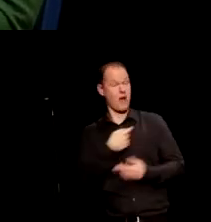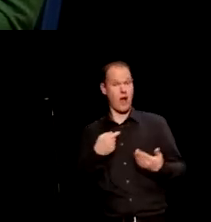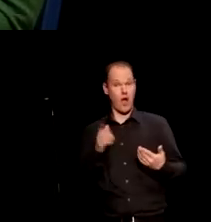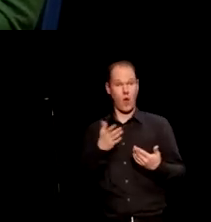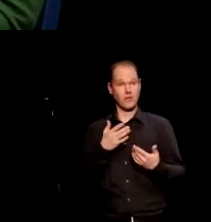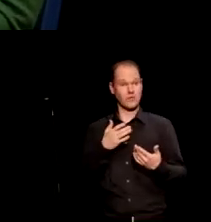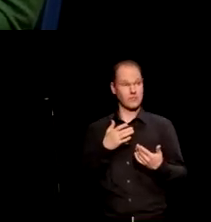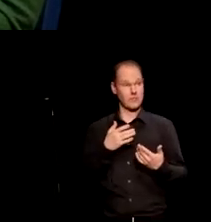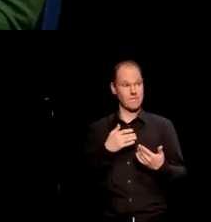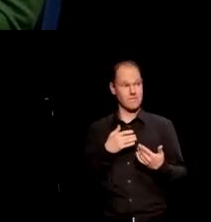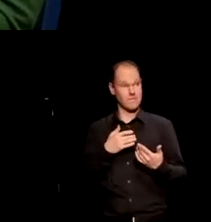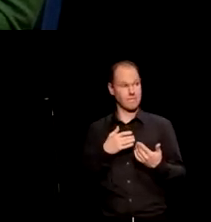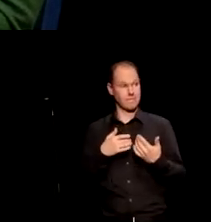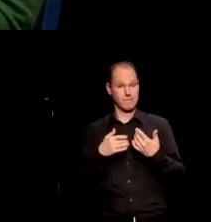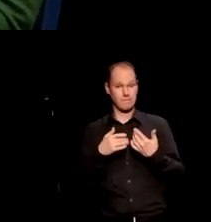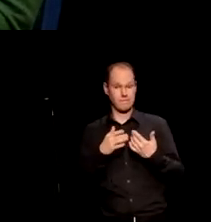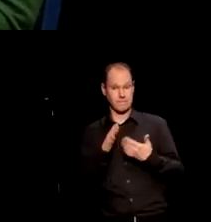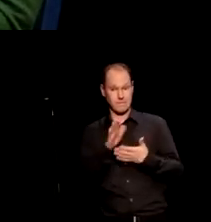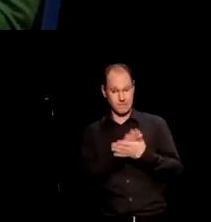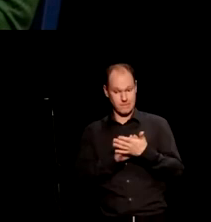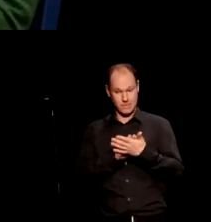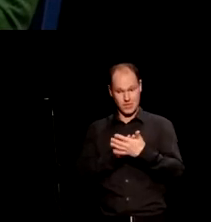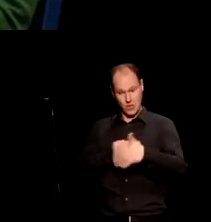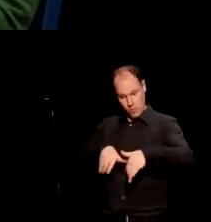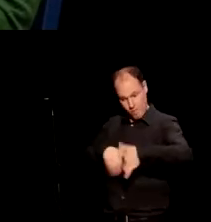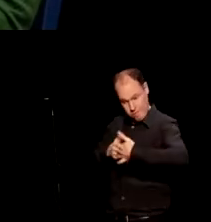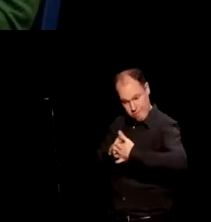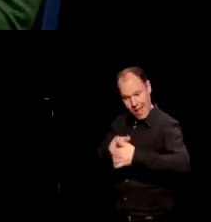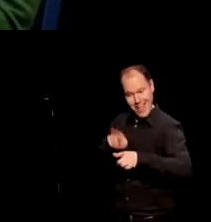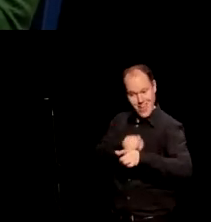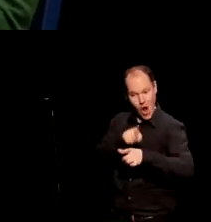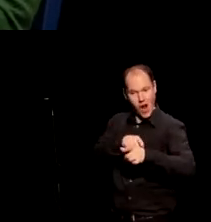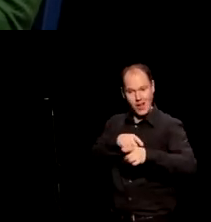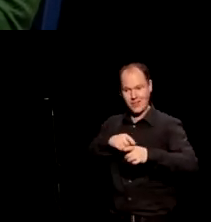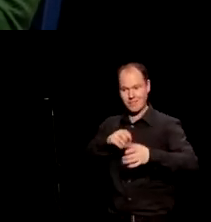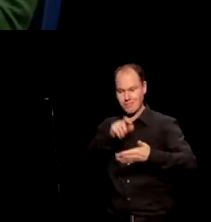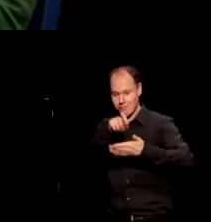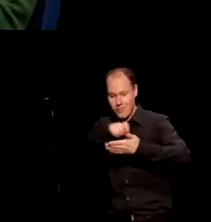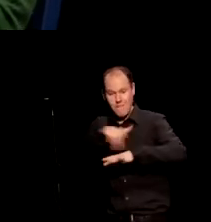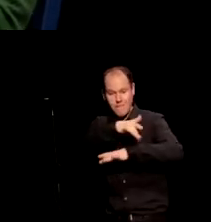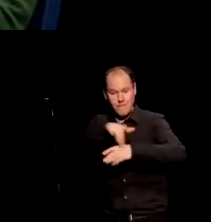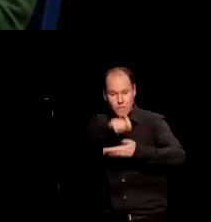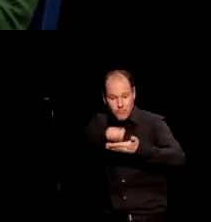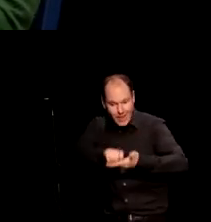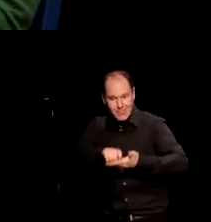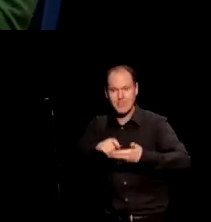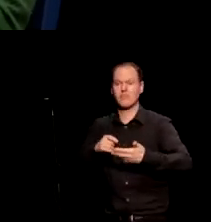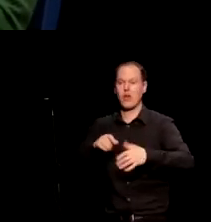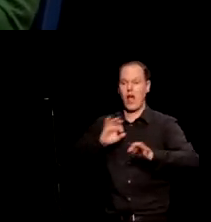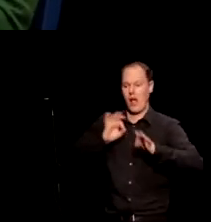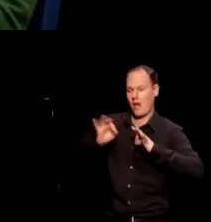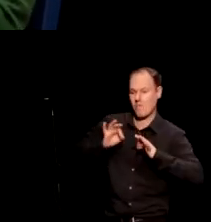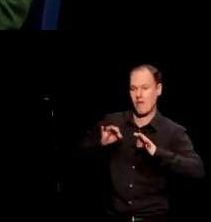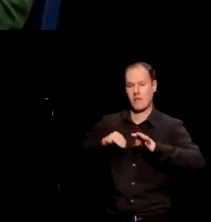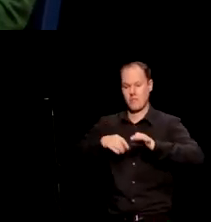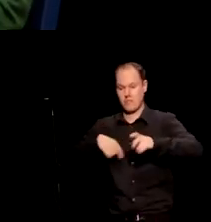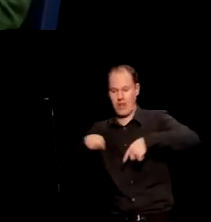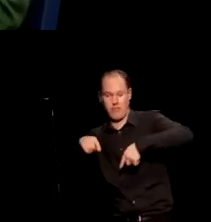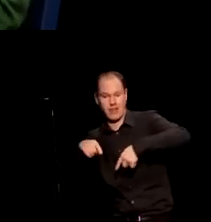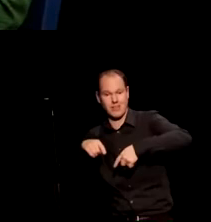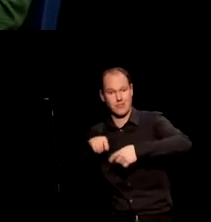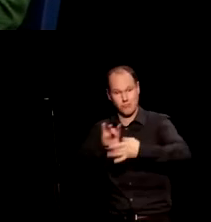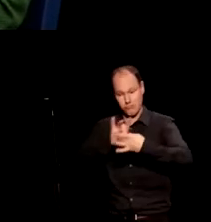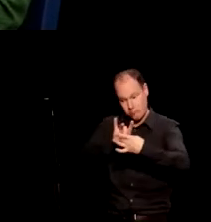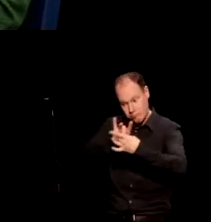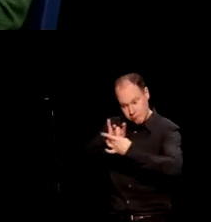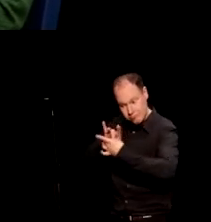opportunities, particularly to interact with younger playwrights, younger directors, performers. Mm-hmm. And that was something that came up a lot in the discussions